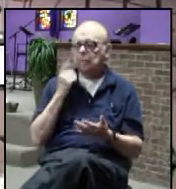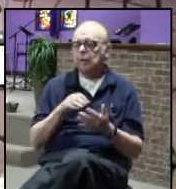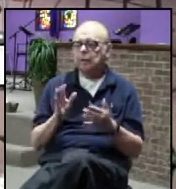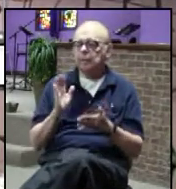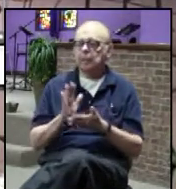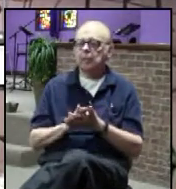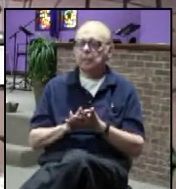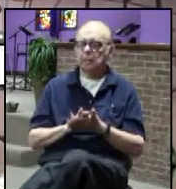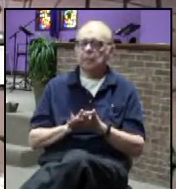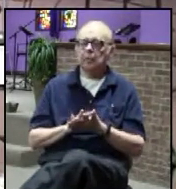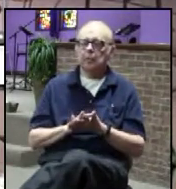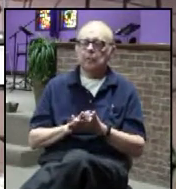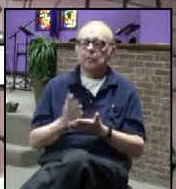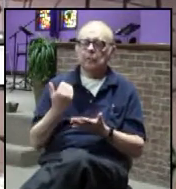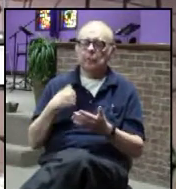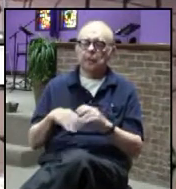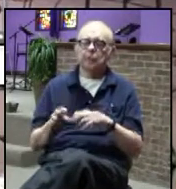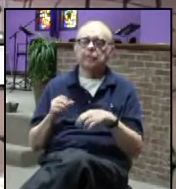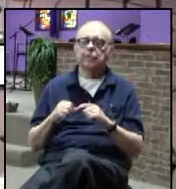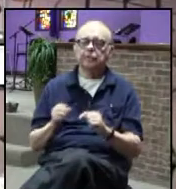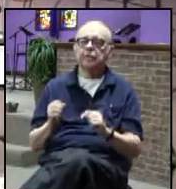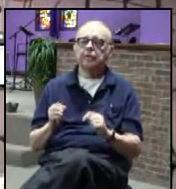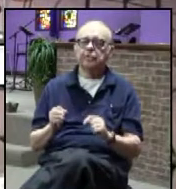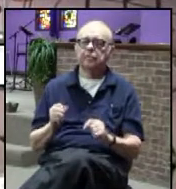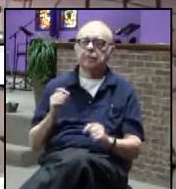before they hit the streets.